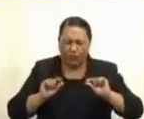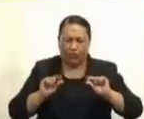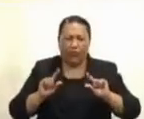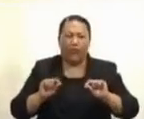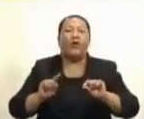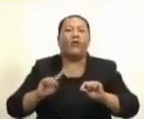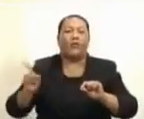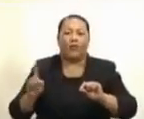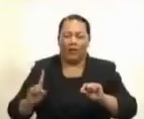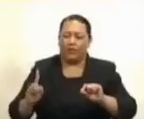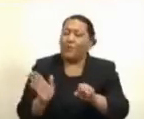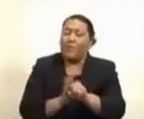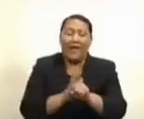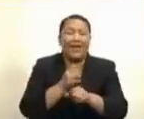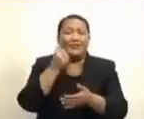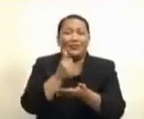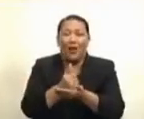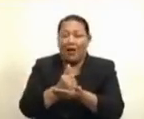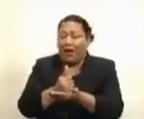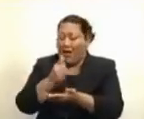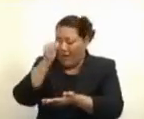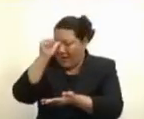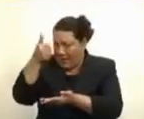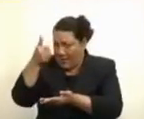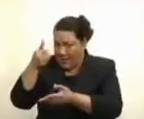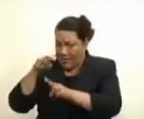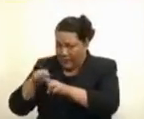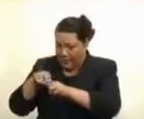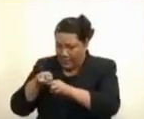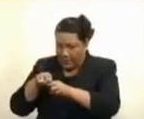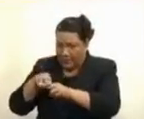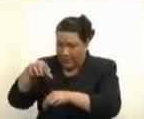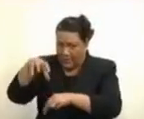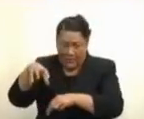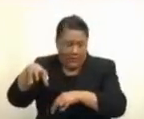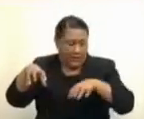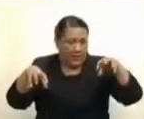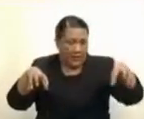to bring the two communities of indigenous Fijians and Indo-Fijians together.